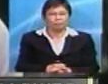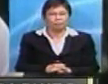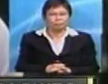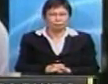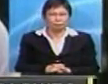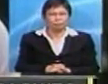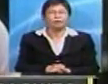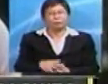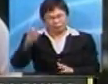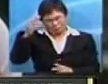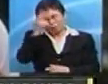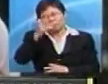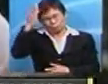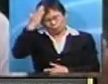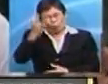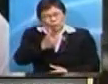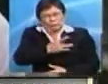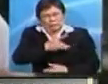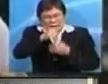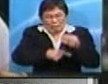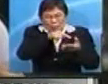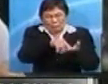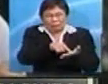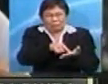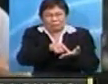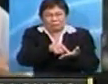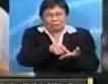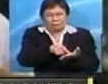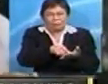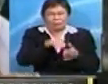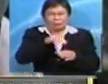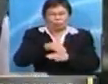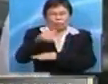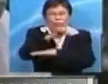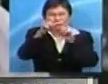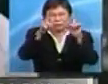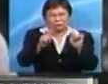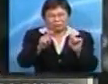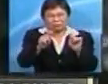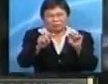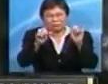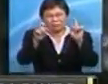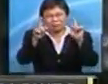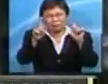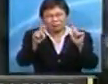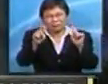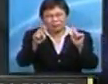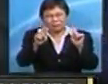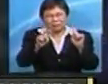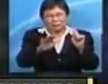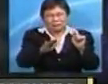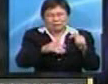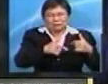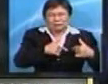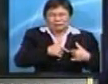of the sensitivities around the families. You saw them on Saturday, the pain that they're in, the very deep pain. Do you